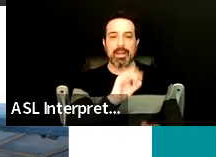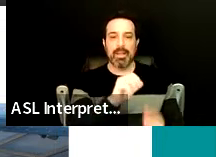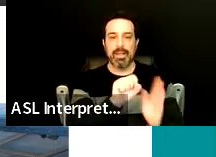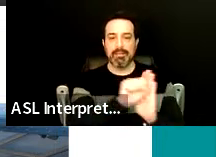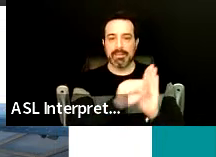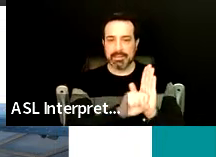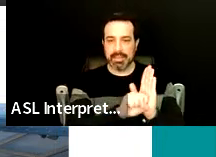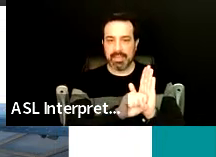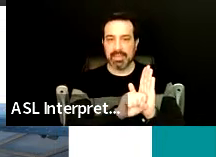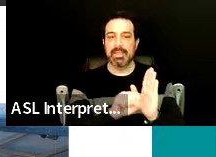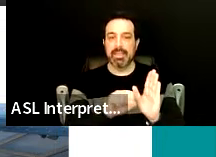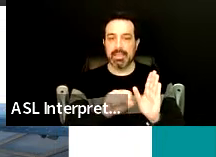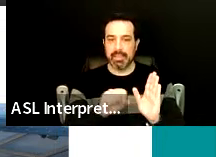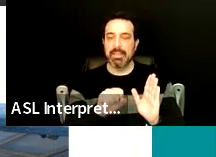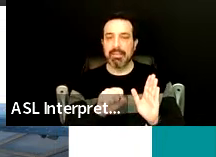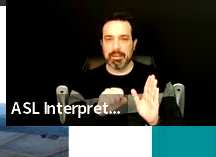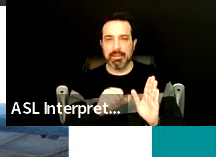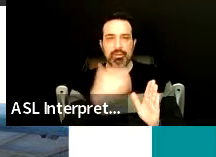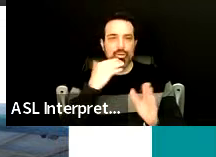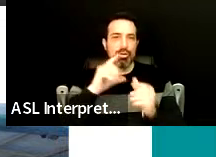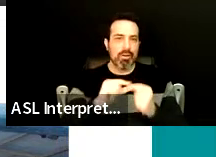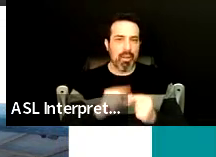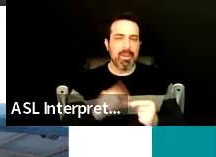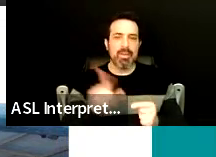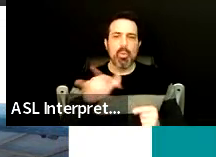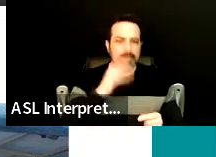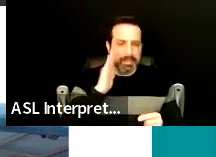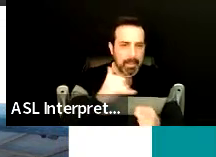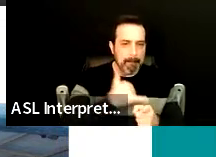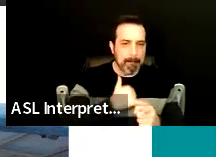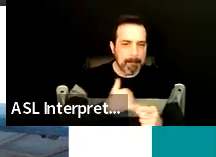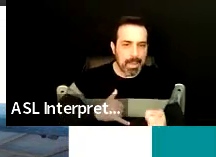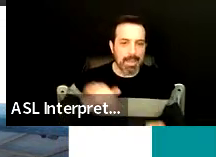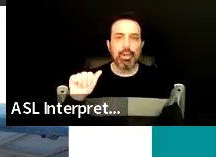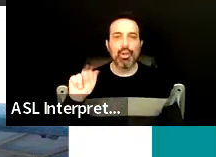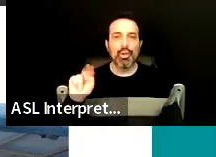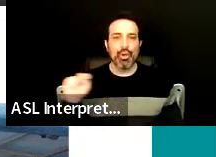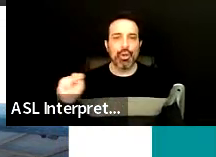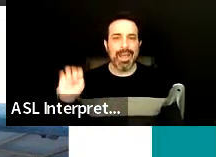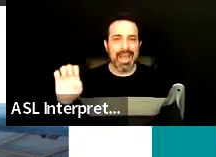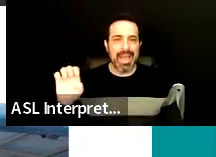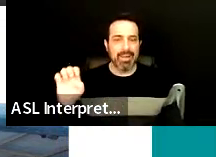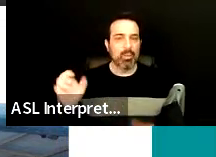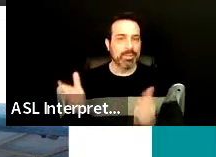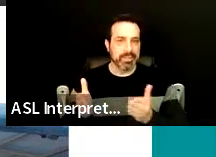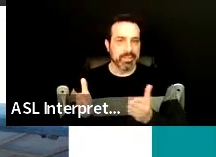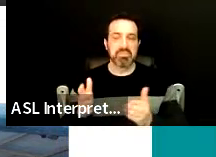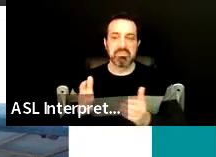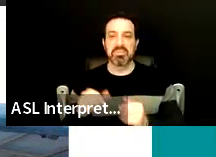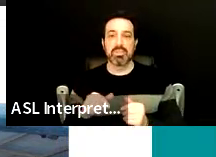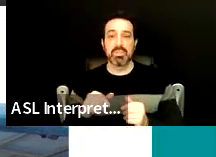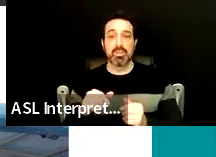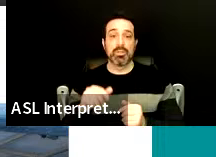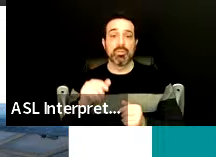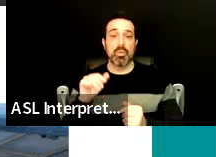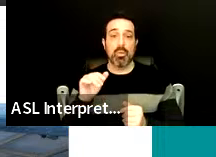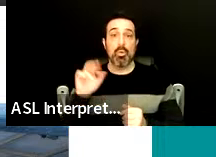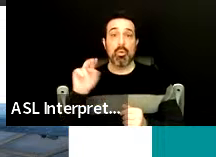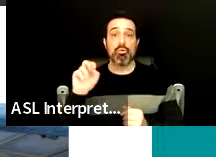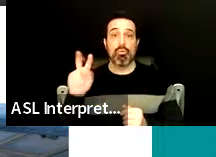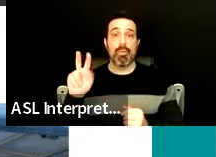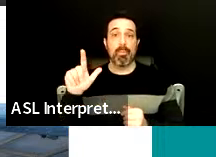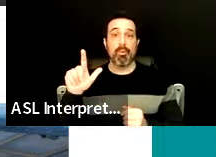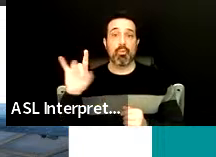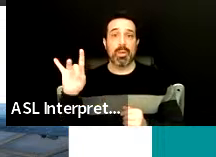on where the program is going. So on November 28th, we